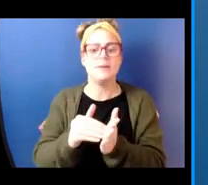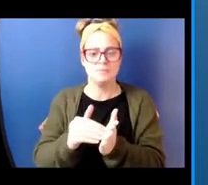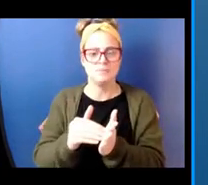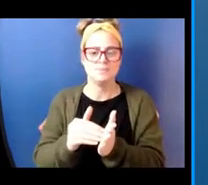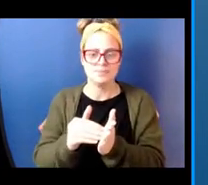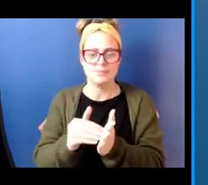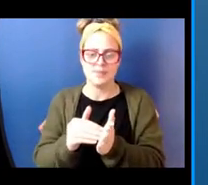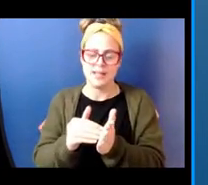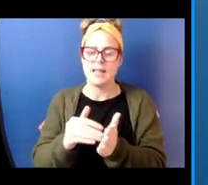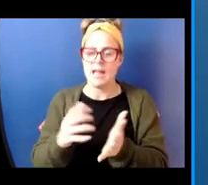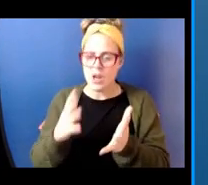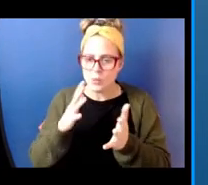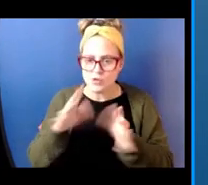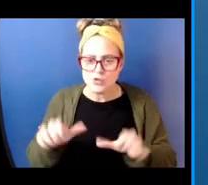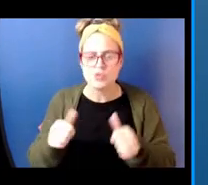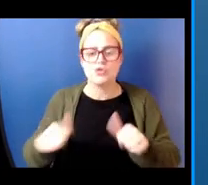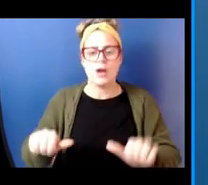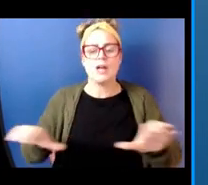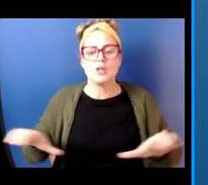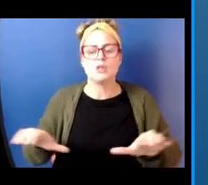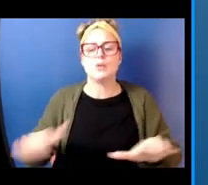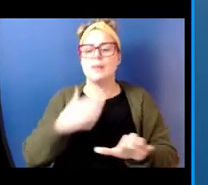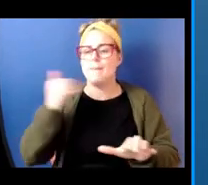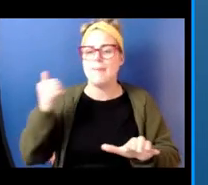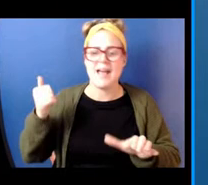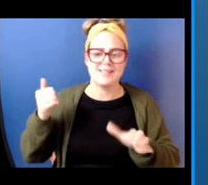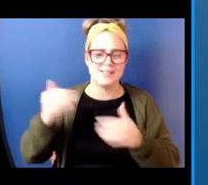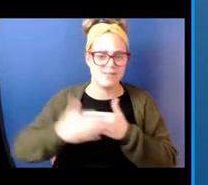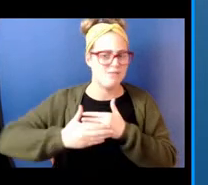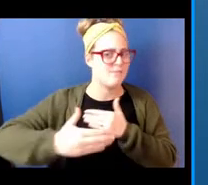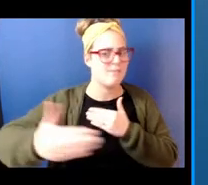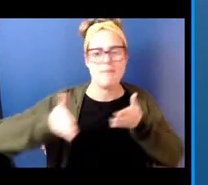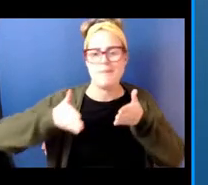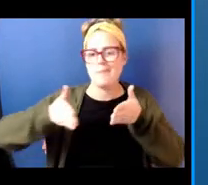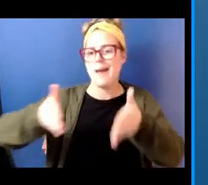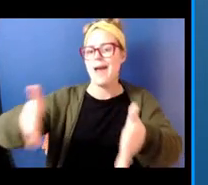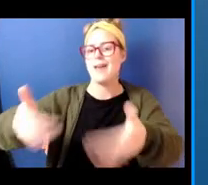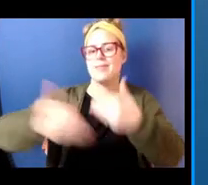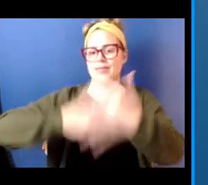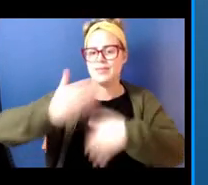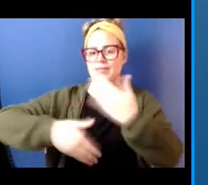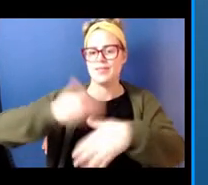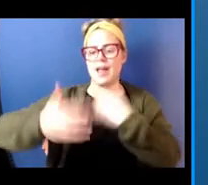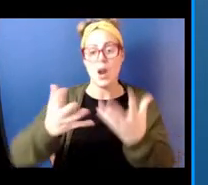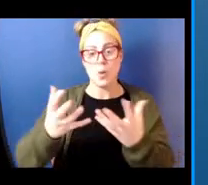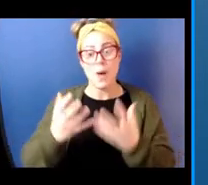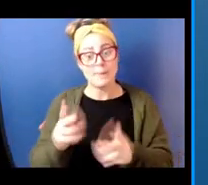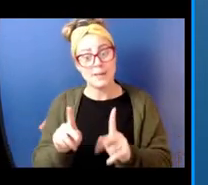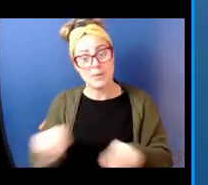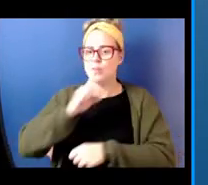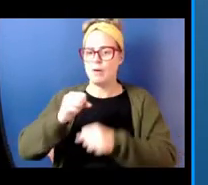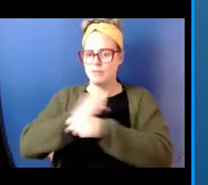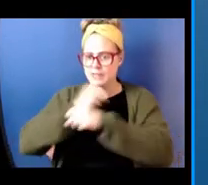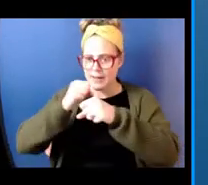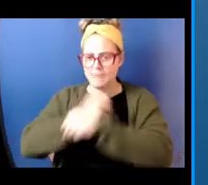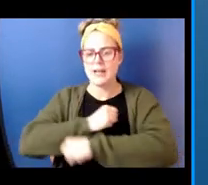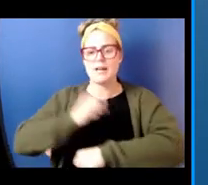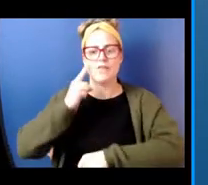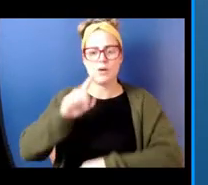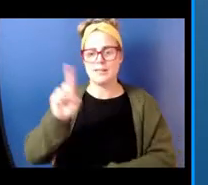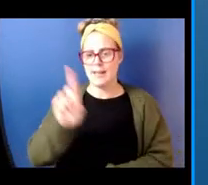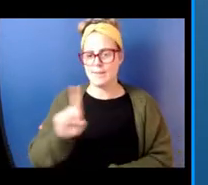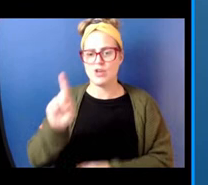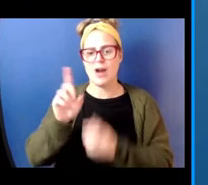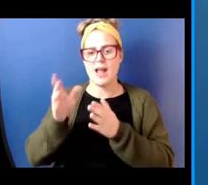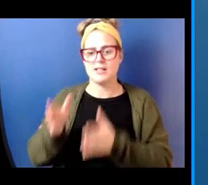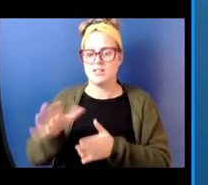the best path forward so I just want the folks in Iowa to also just to understand you got some amazing people full over that